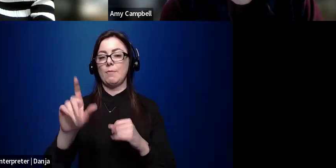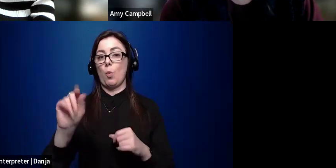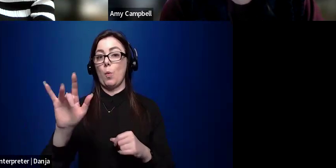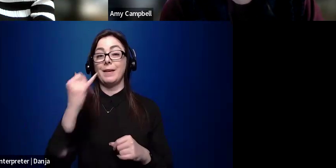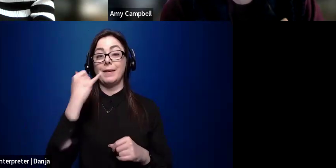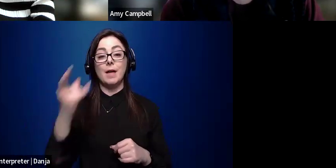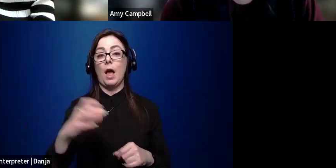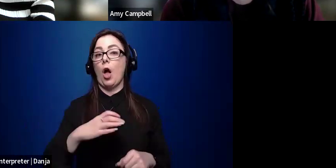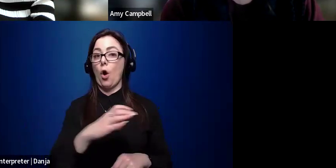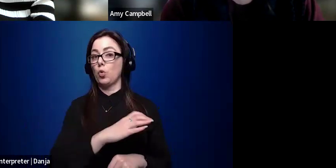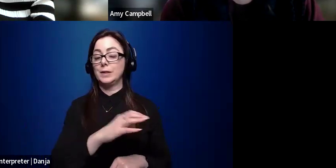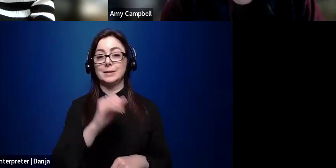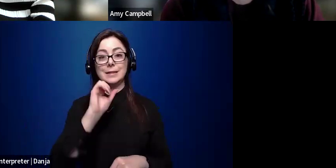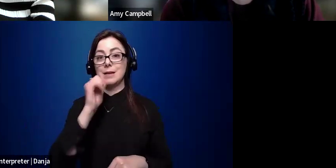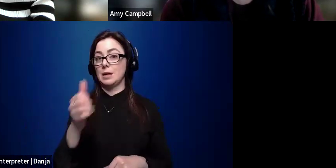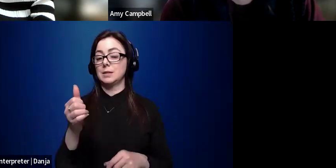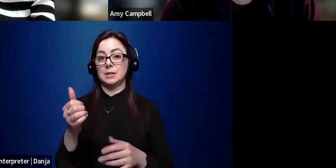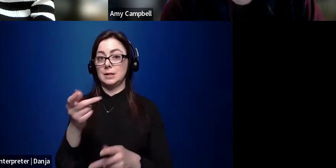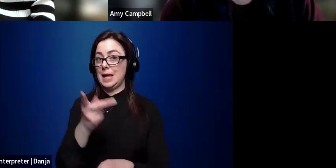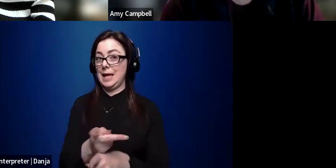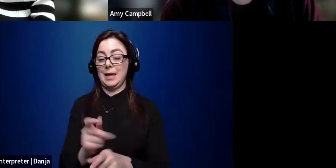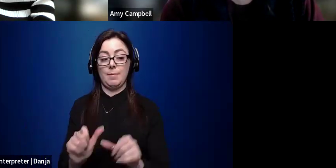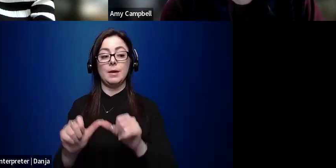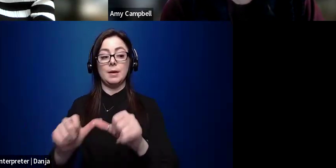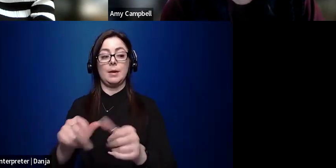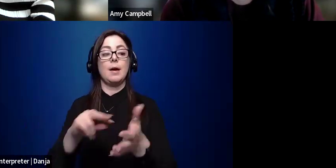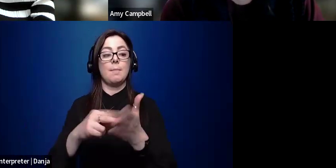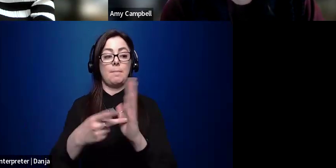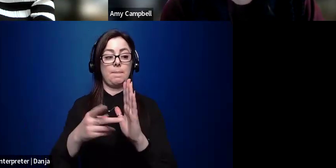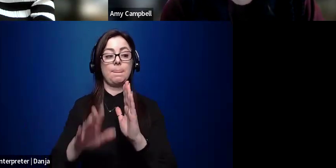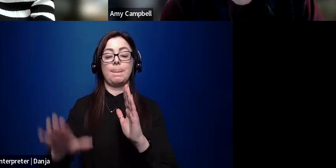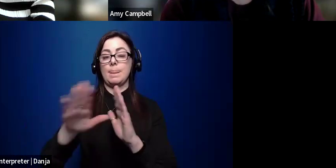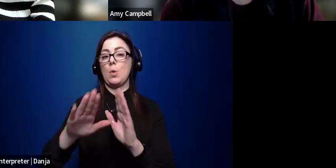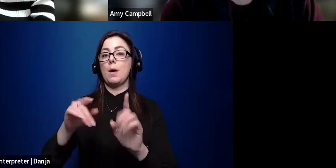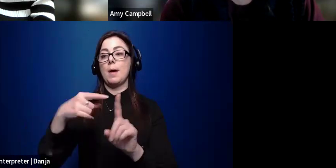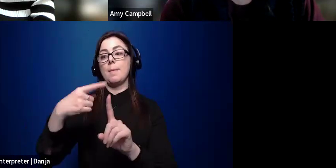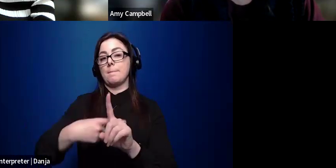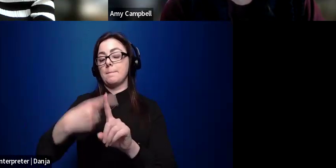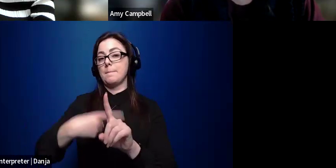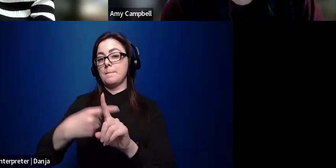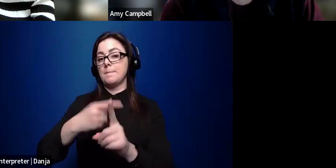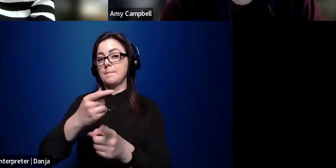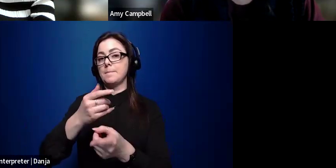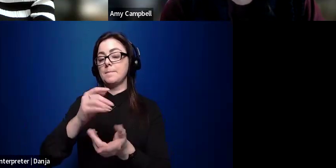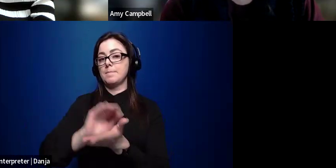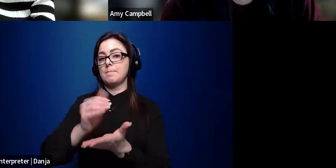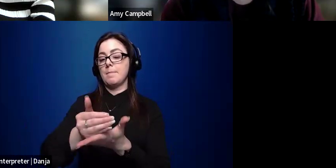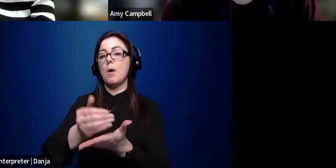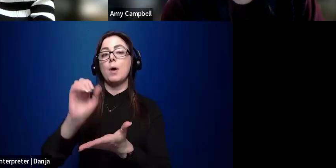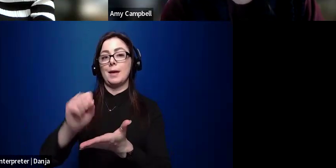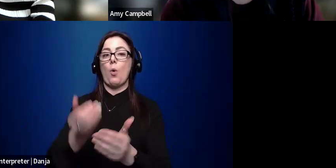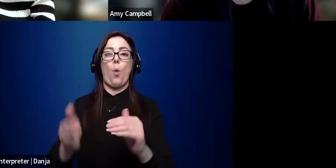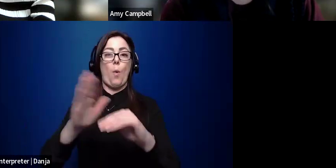at this rate, that means premium payments could go up by 75%. It's huge.